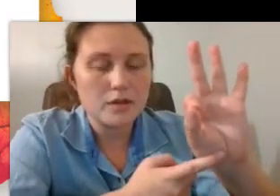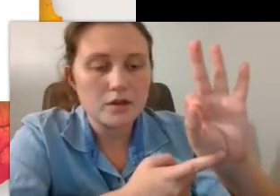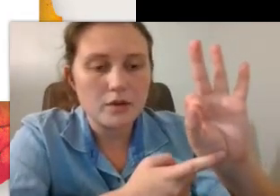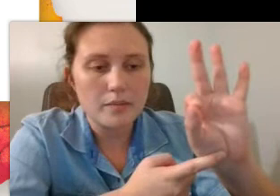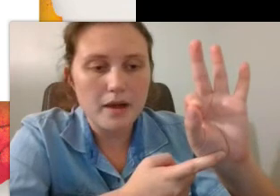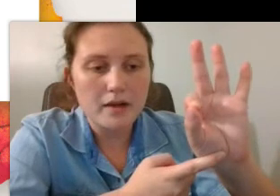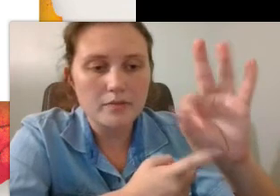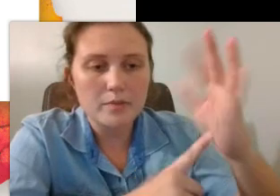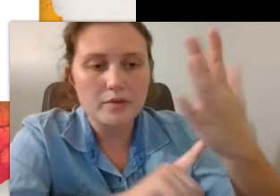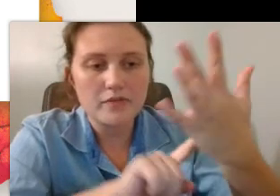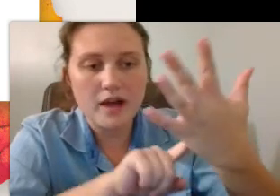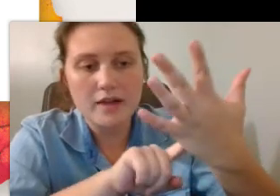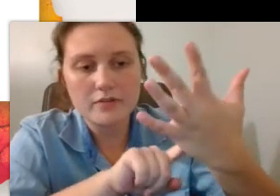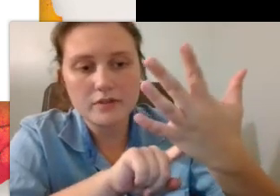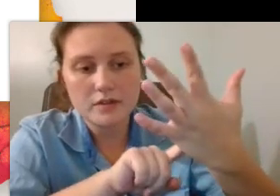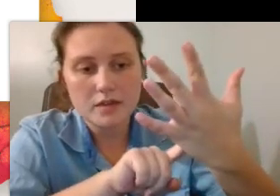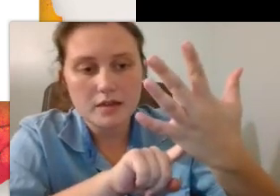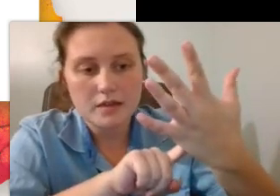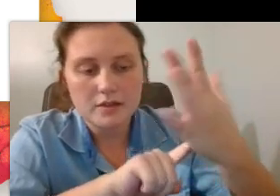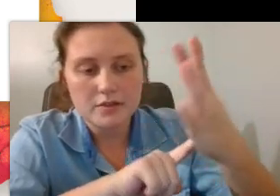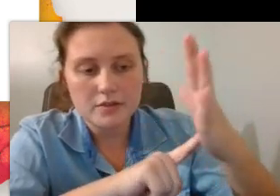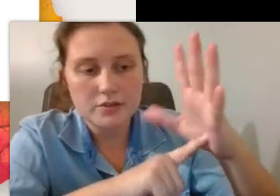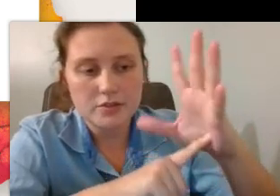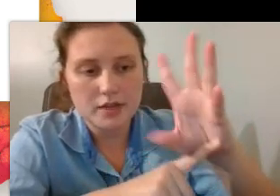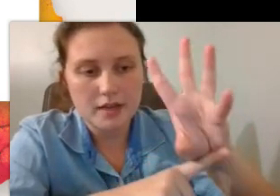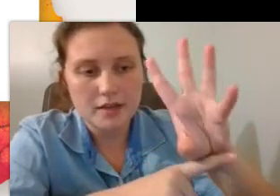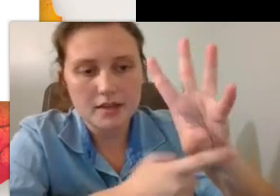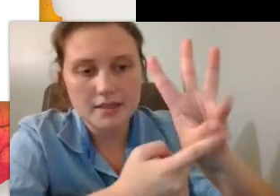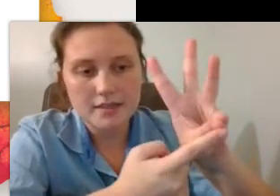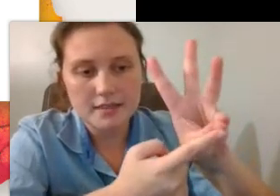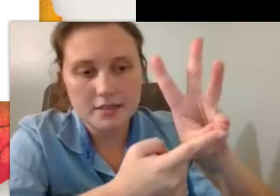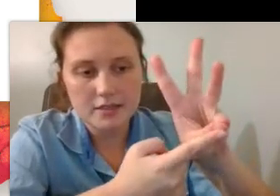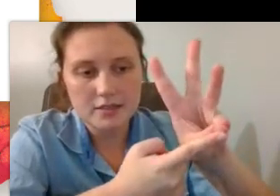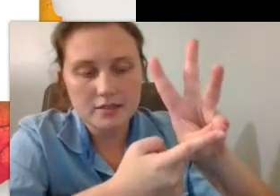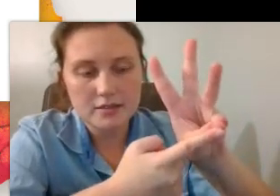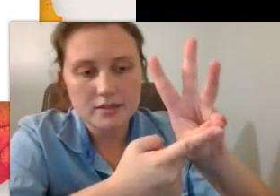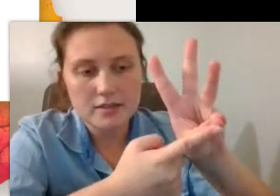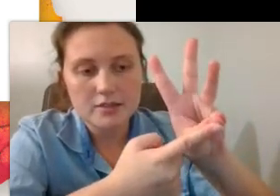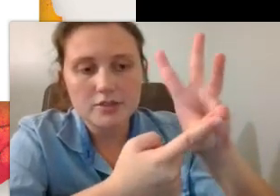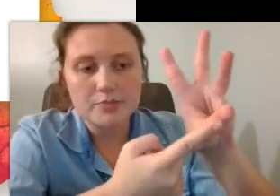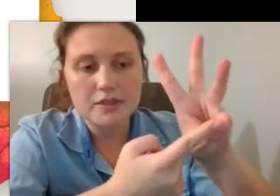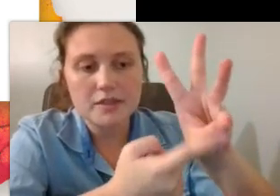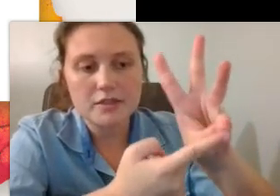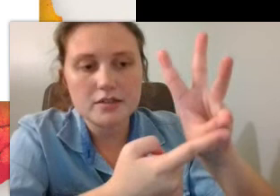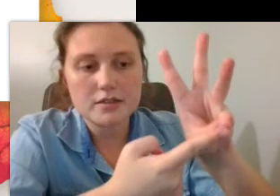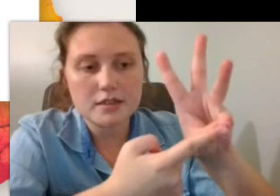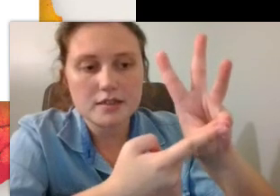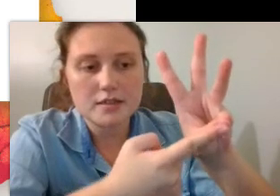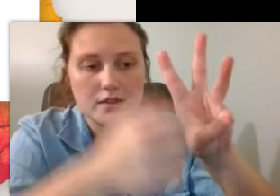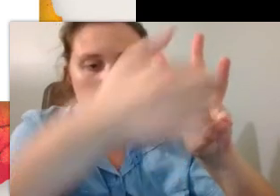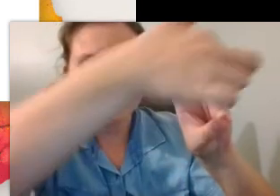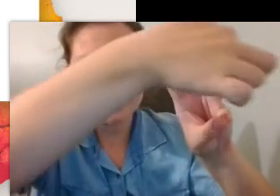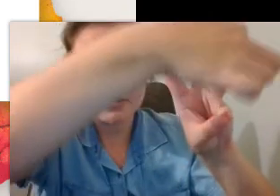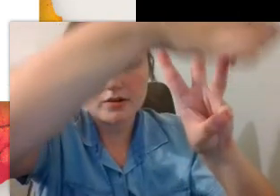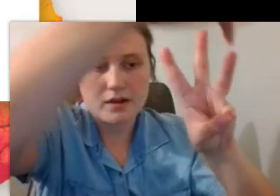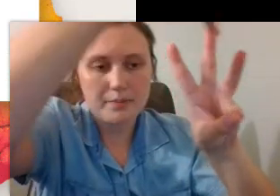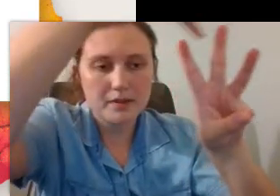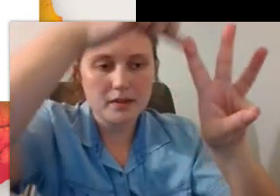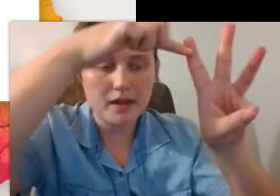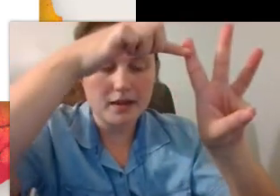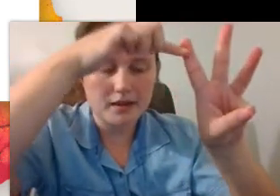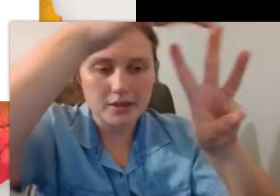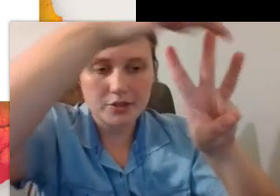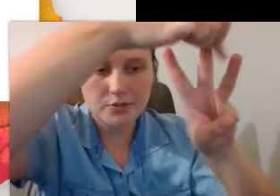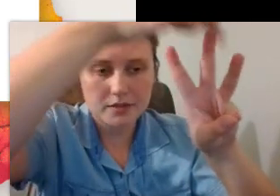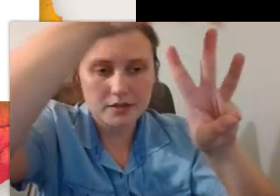So going back, remember 5. Then as soon as you turn your hand, 6. So your pinky starts 6 and then you just go up